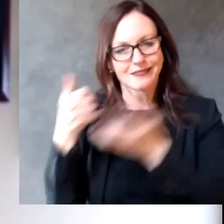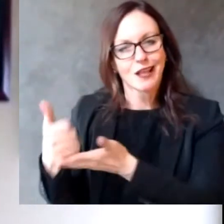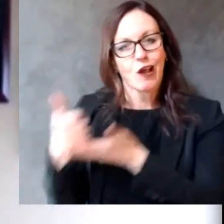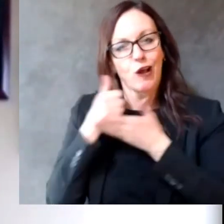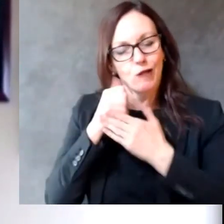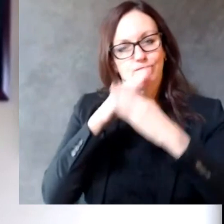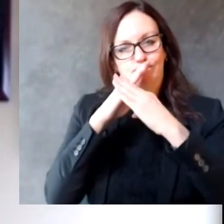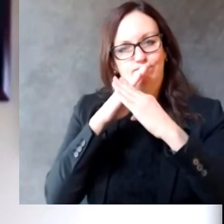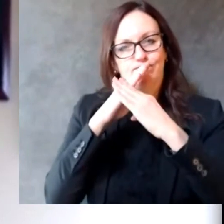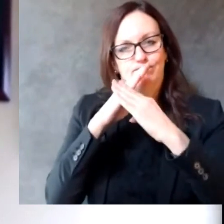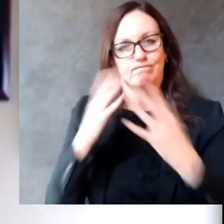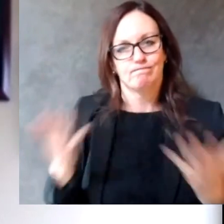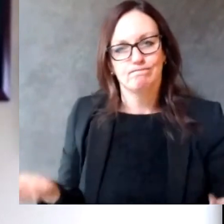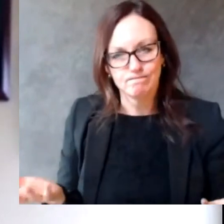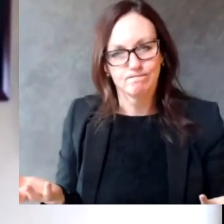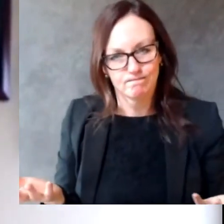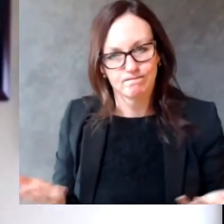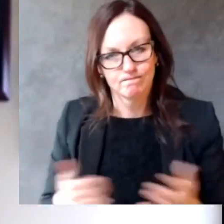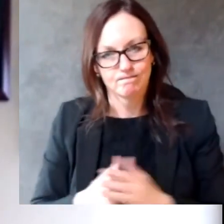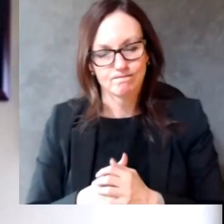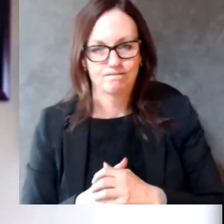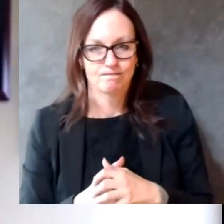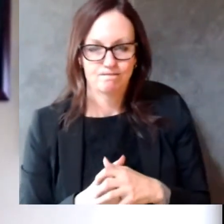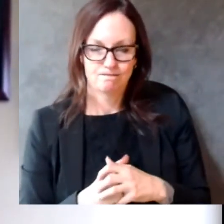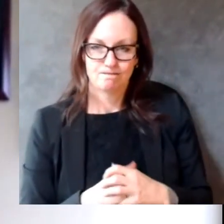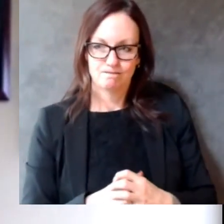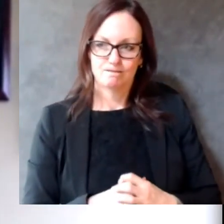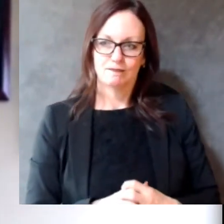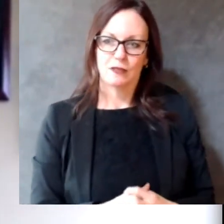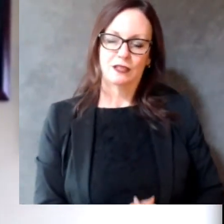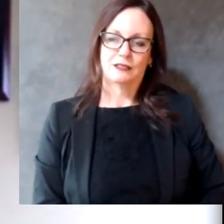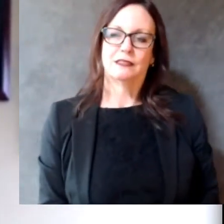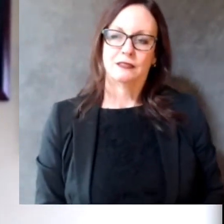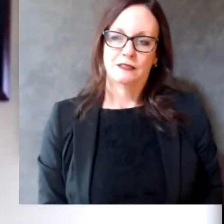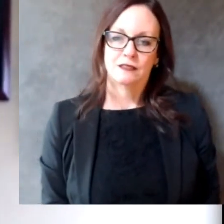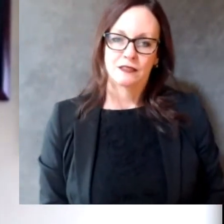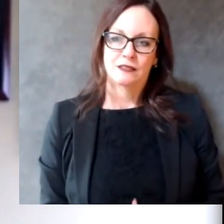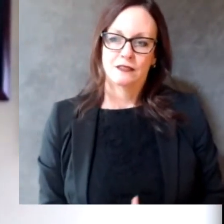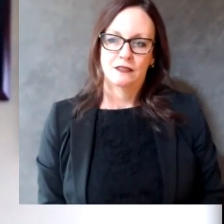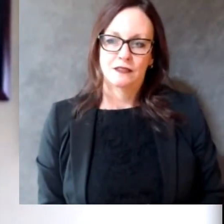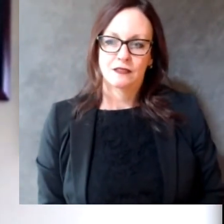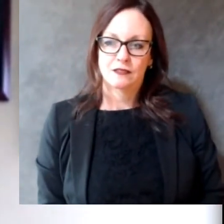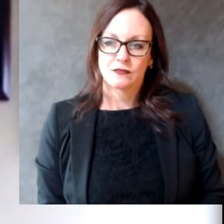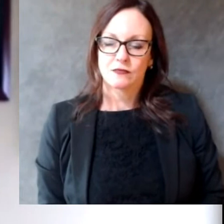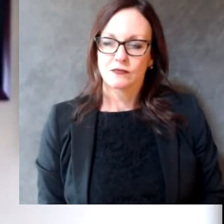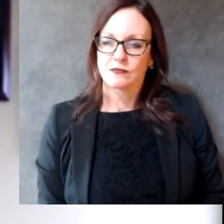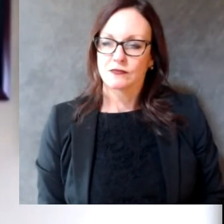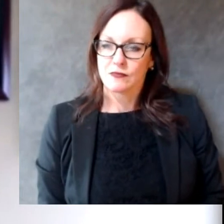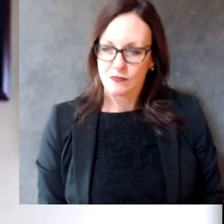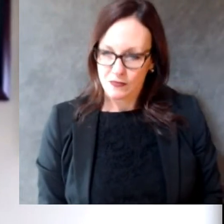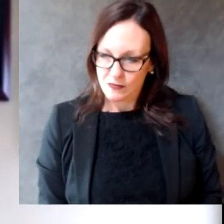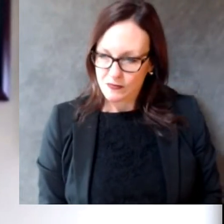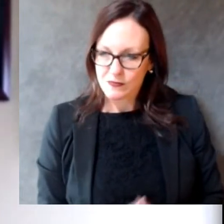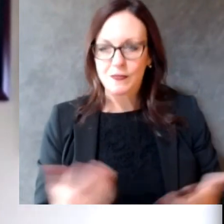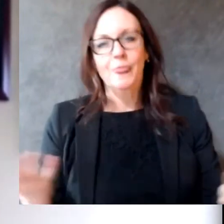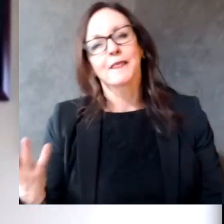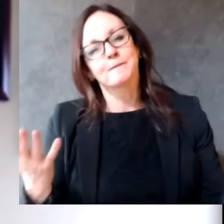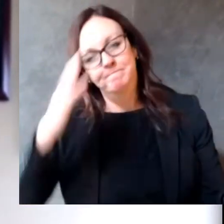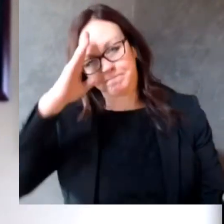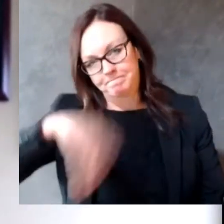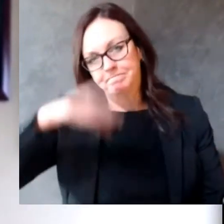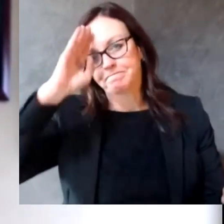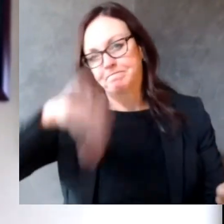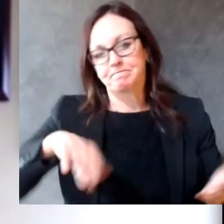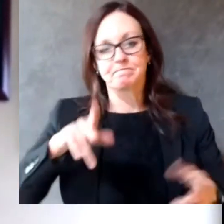that, mandates are, no one likes rules or making things required. But